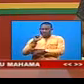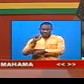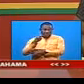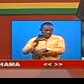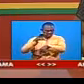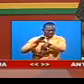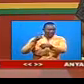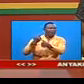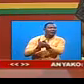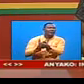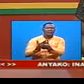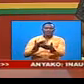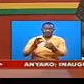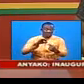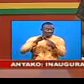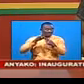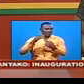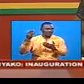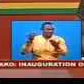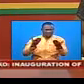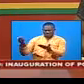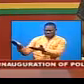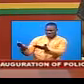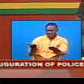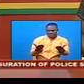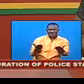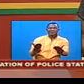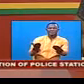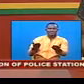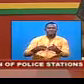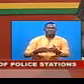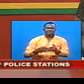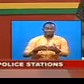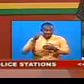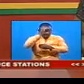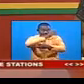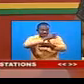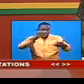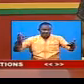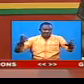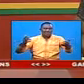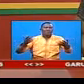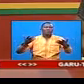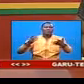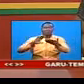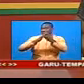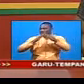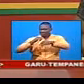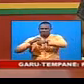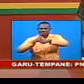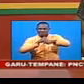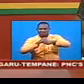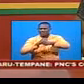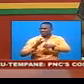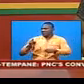Church, Ghana. In a special service to welcome and inaugurate his episcopal ministry, he called on all to guard the peace in